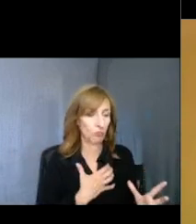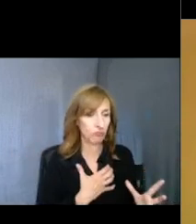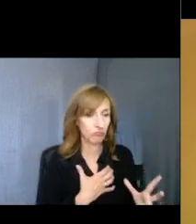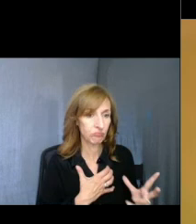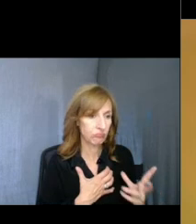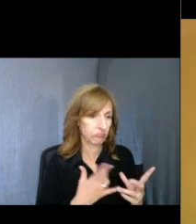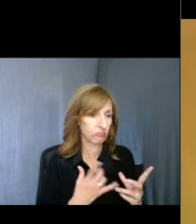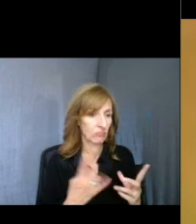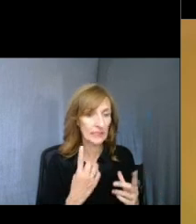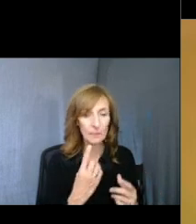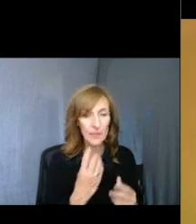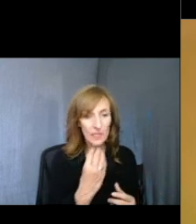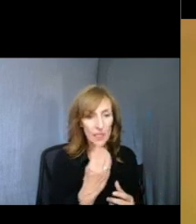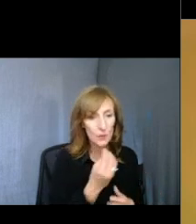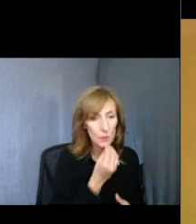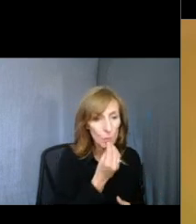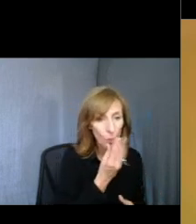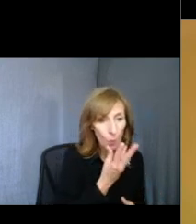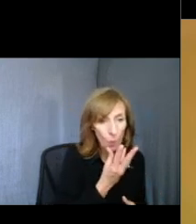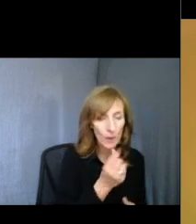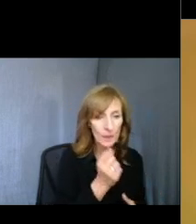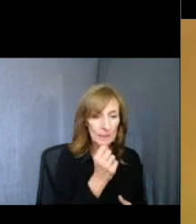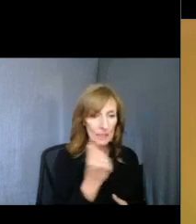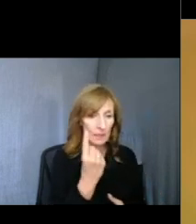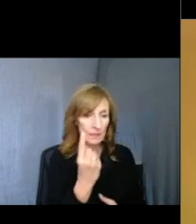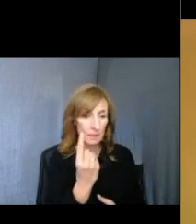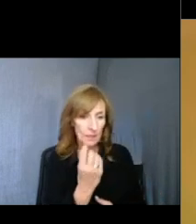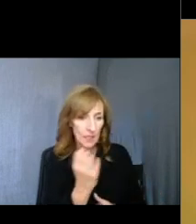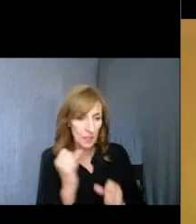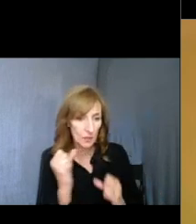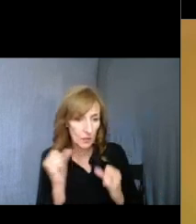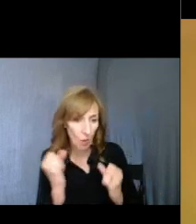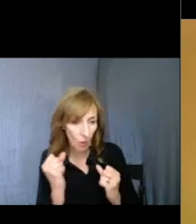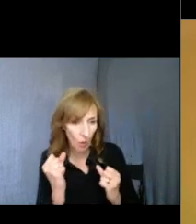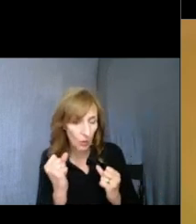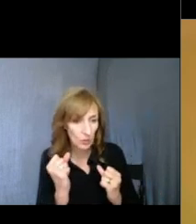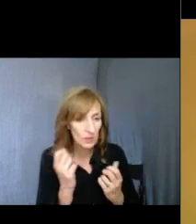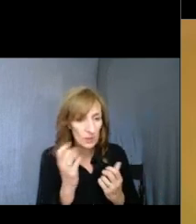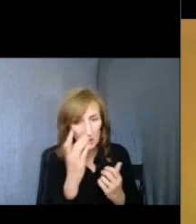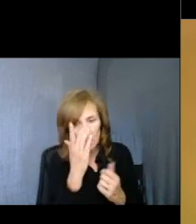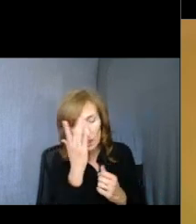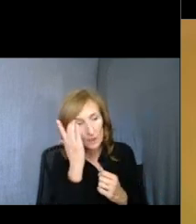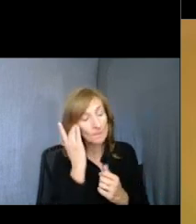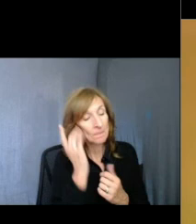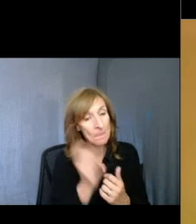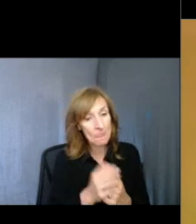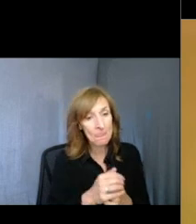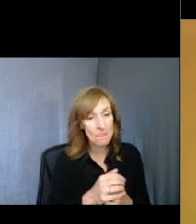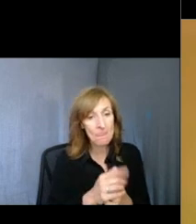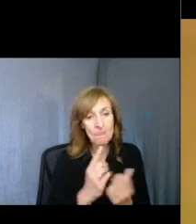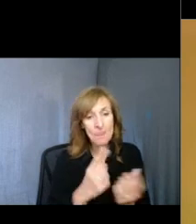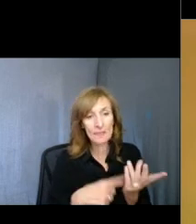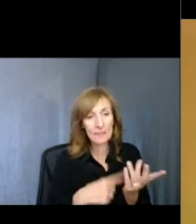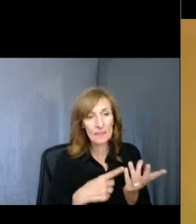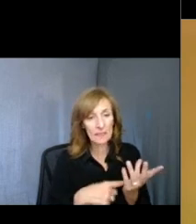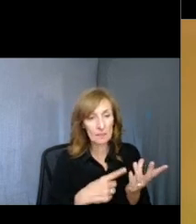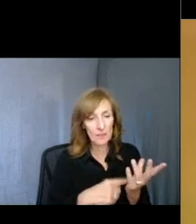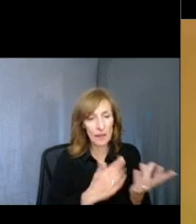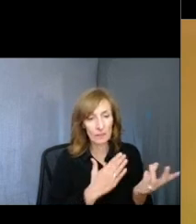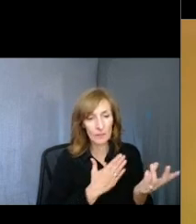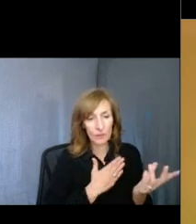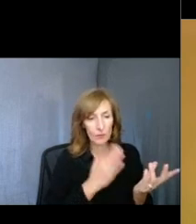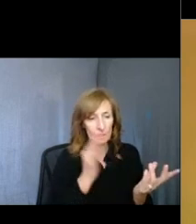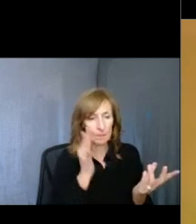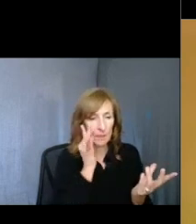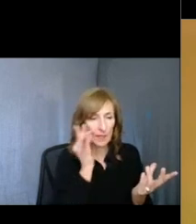versus cold. And that's obviously for canned food. I sometimes, for my cat,